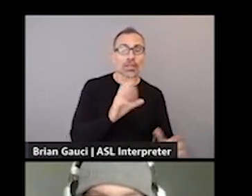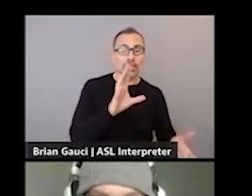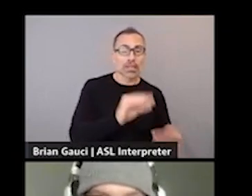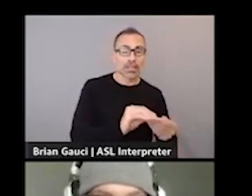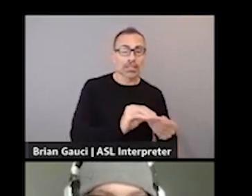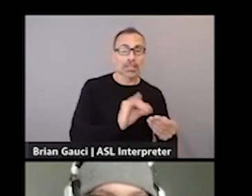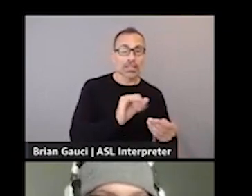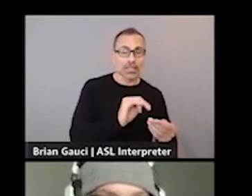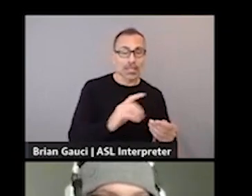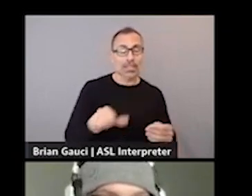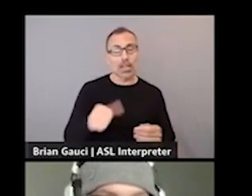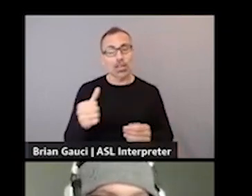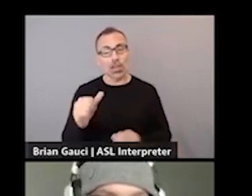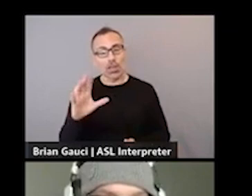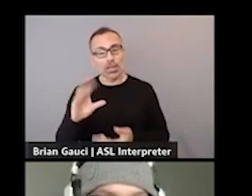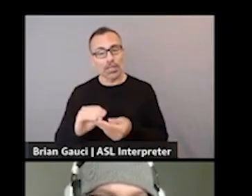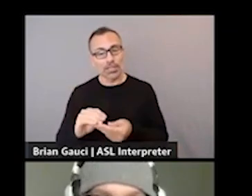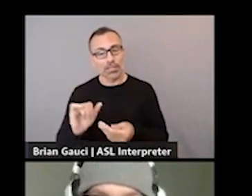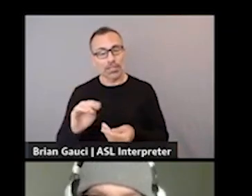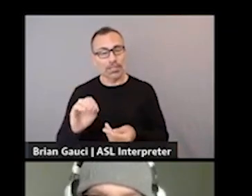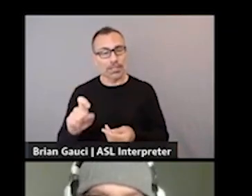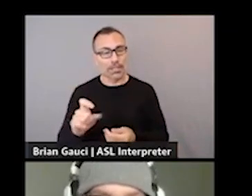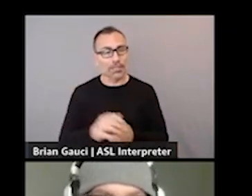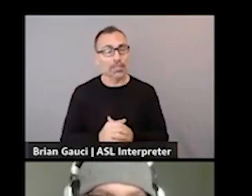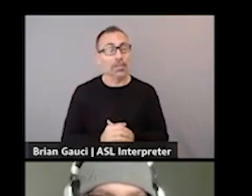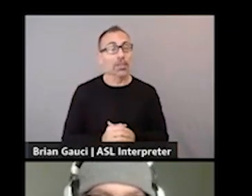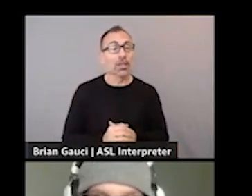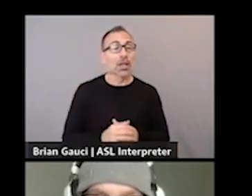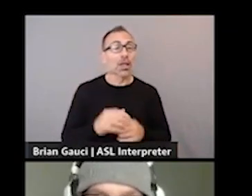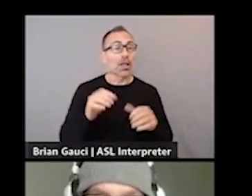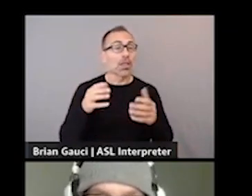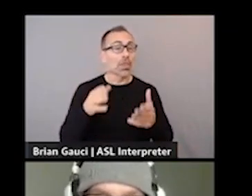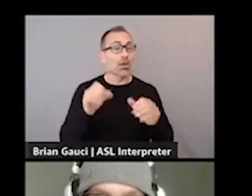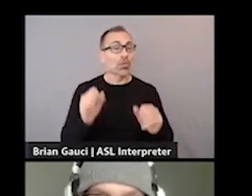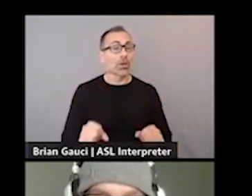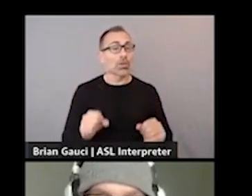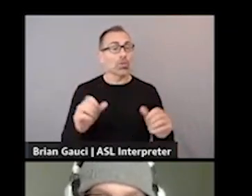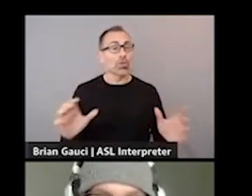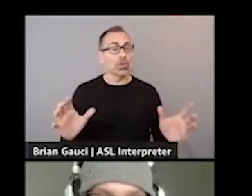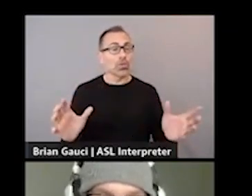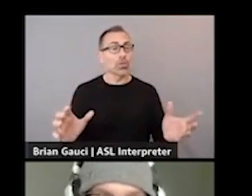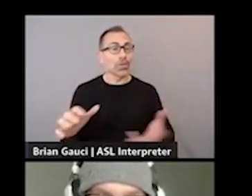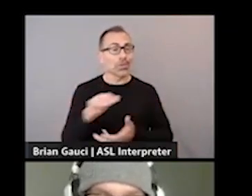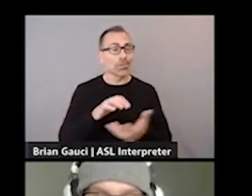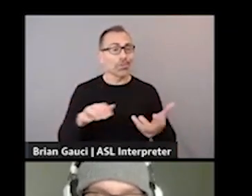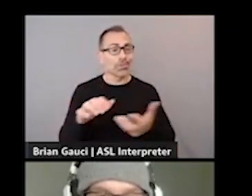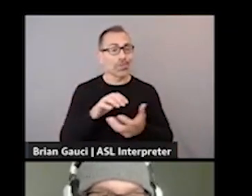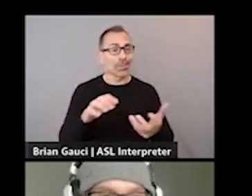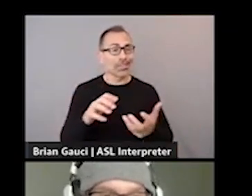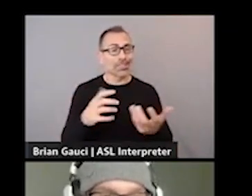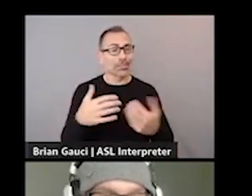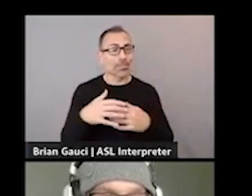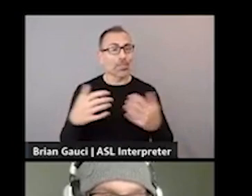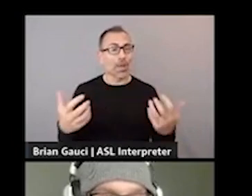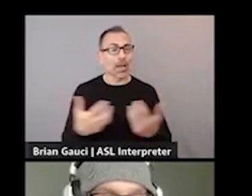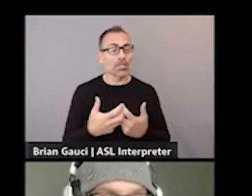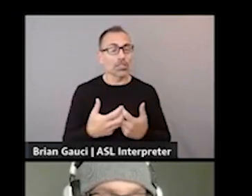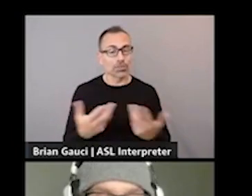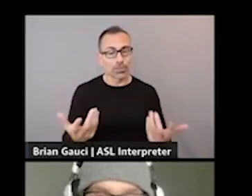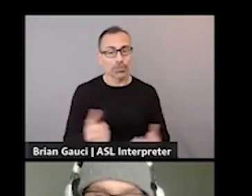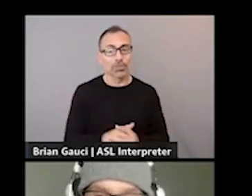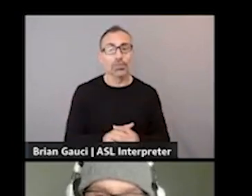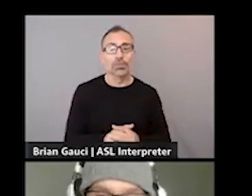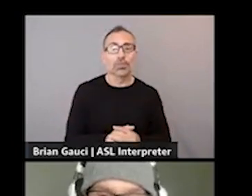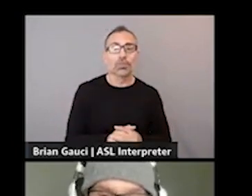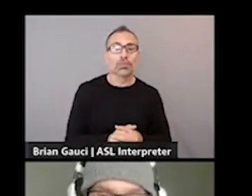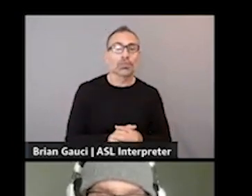then this collection and this particular index. So that way you can do mix and match of indices and collections within the single data lifecycle policy.